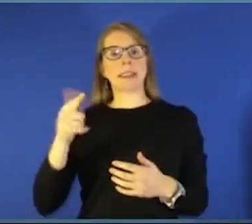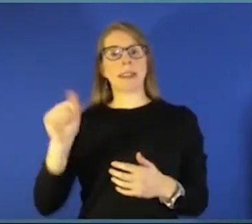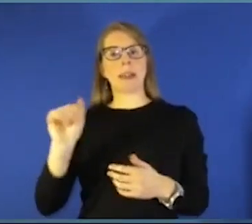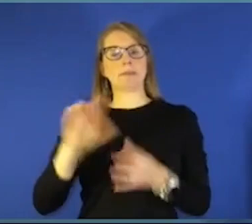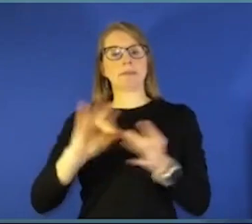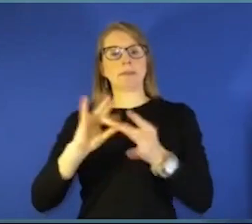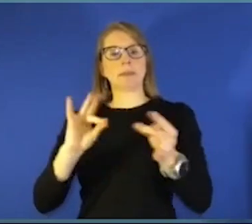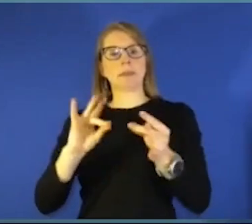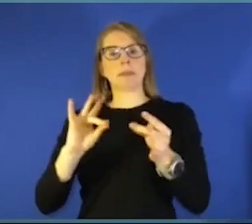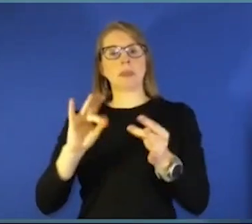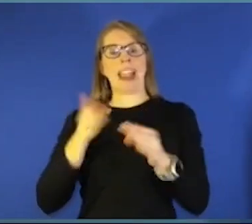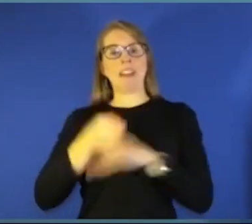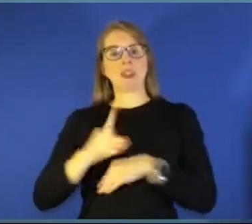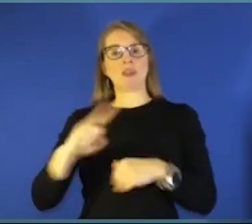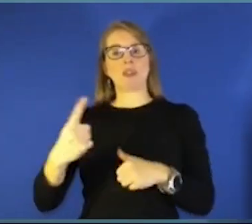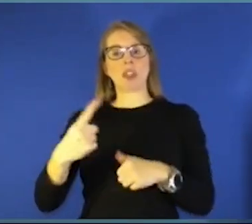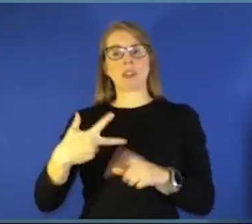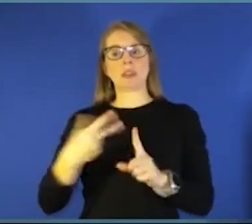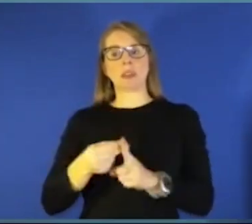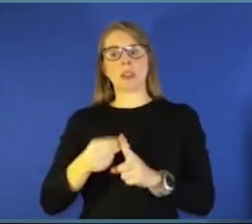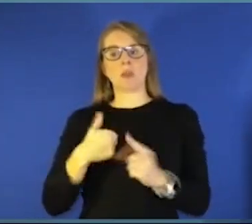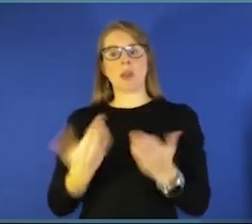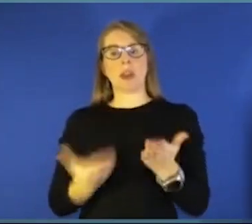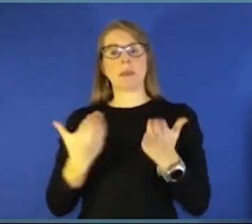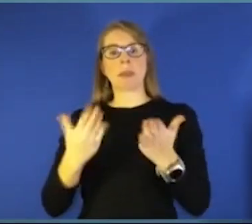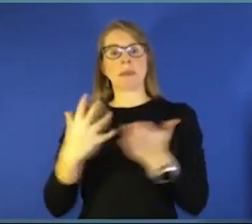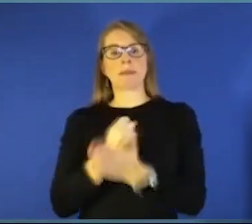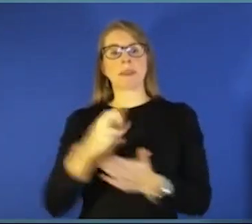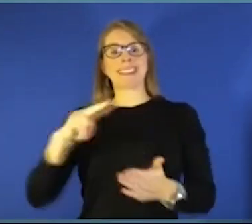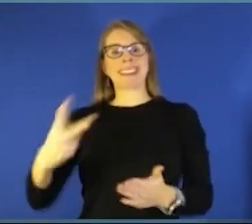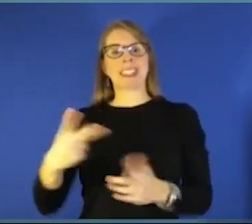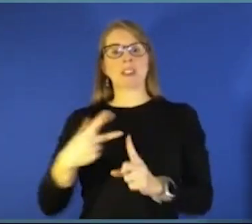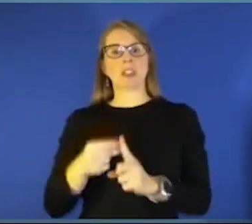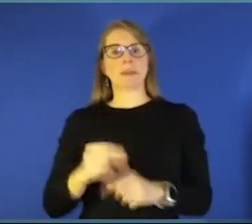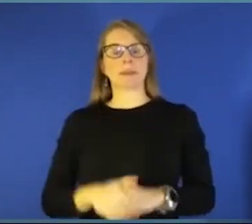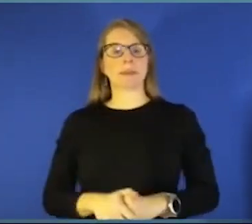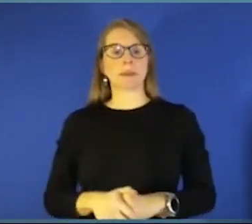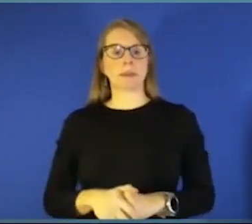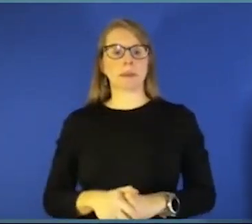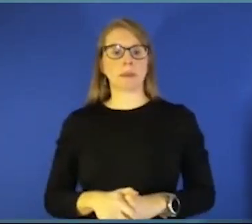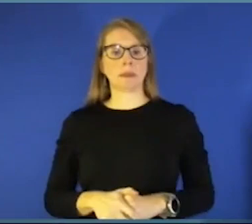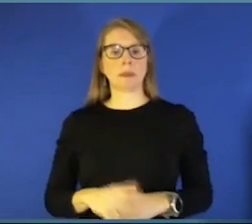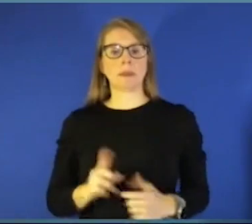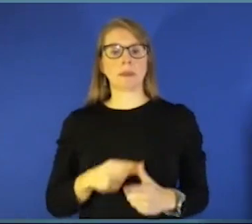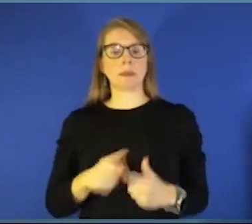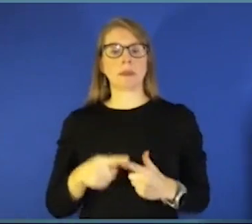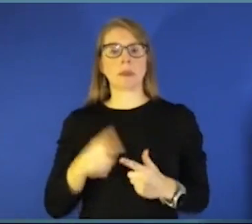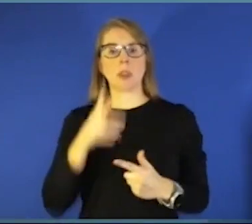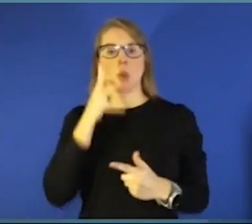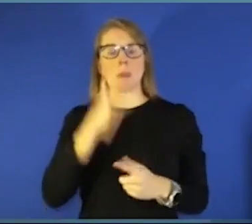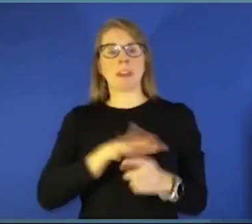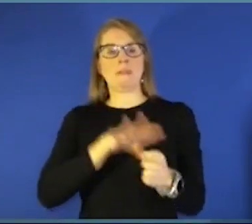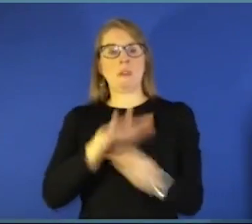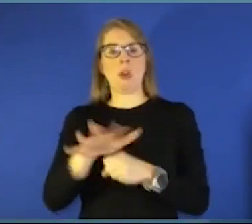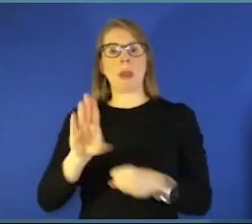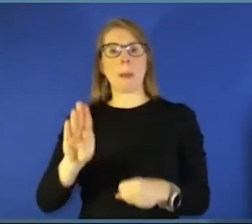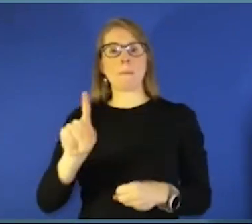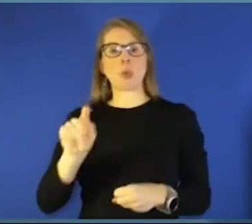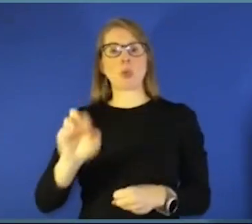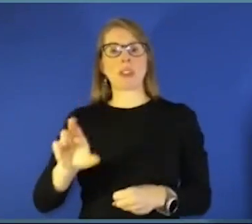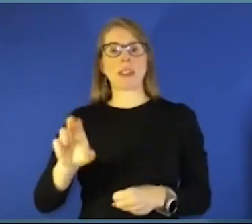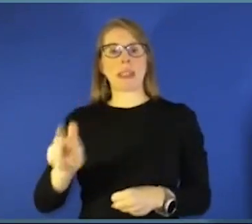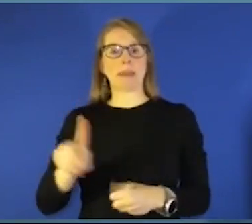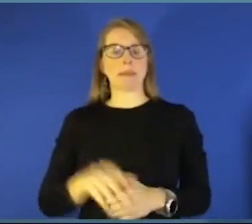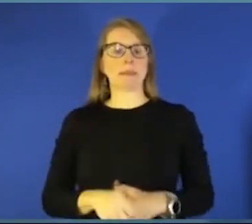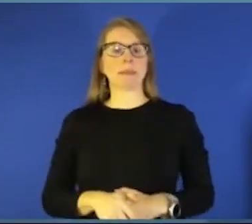first shot, we recommend you get the second one. And then you would be fully boosted. When it comes to the